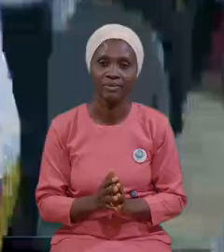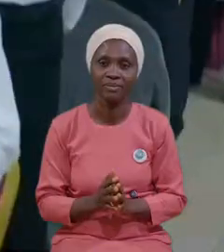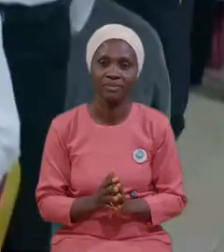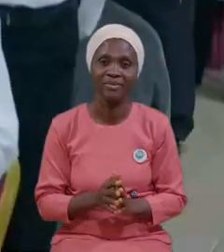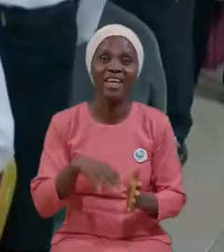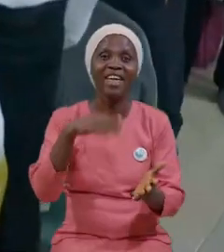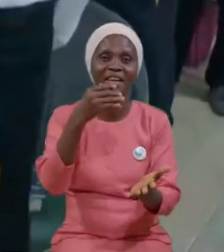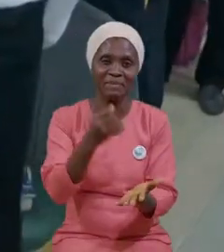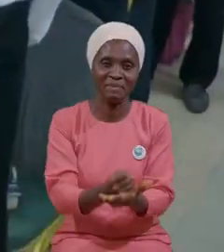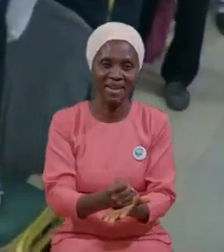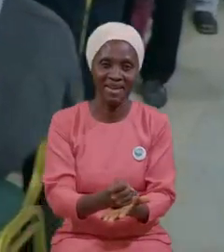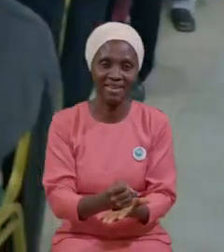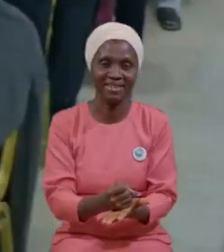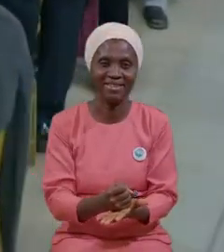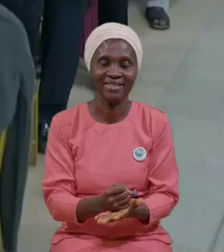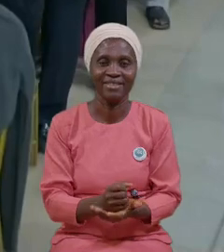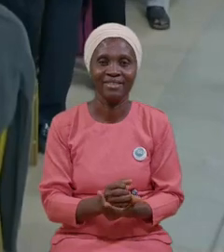Amen.